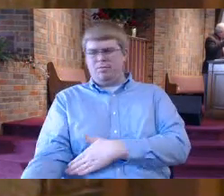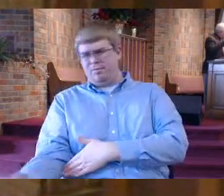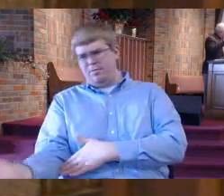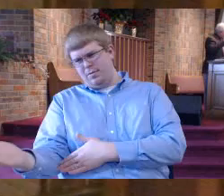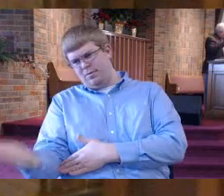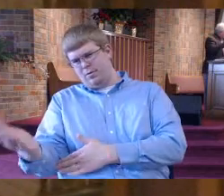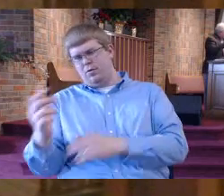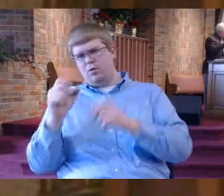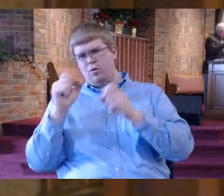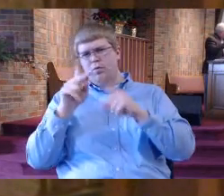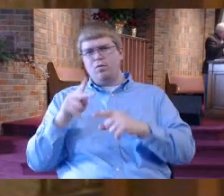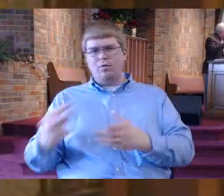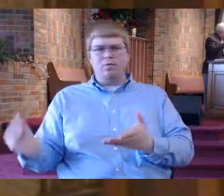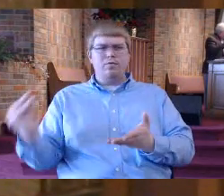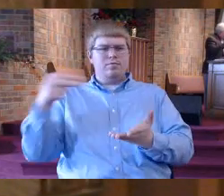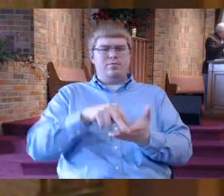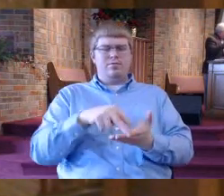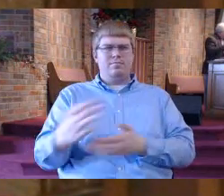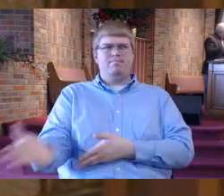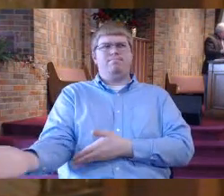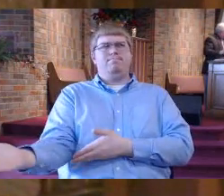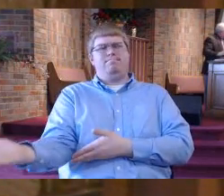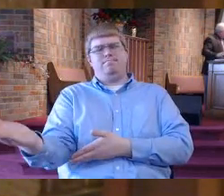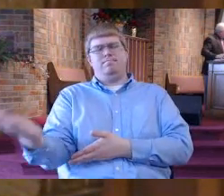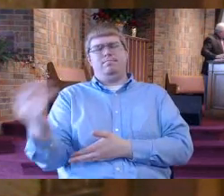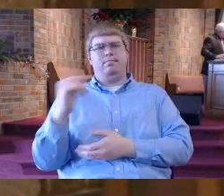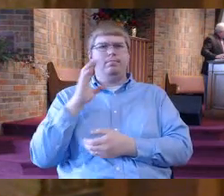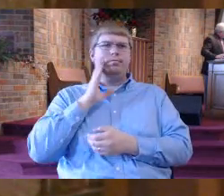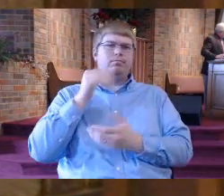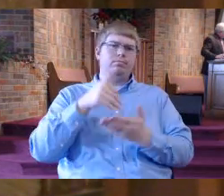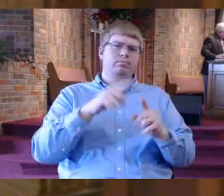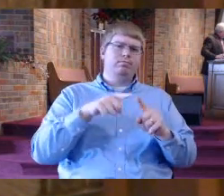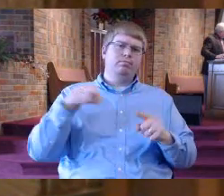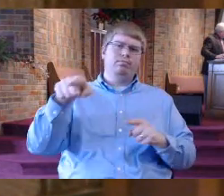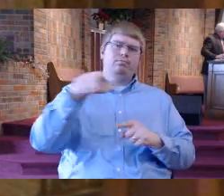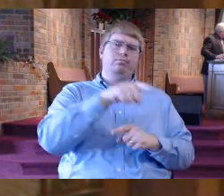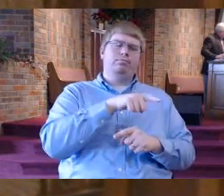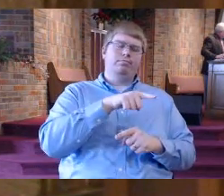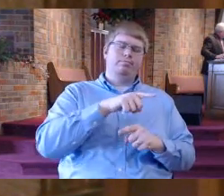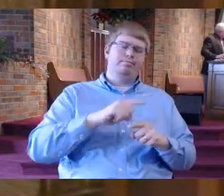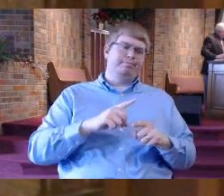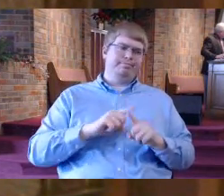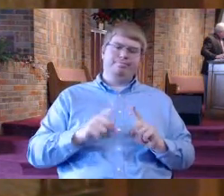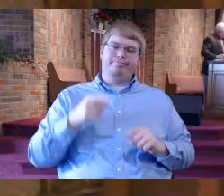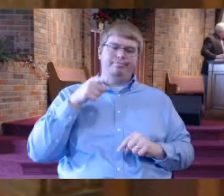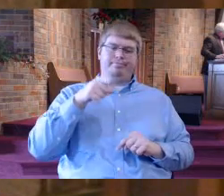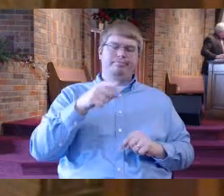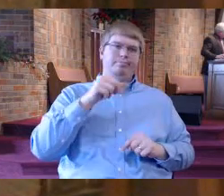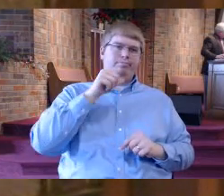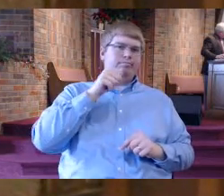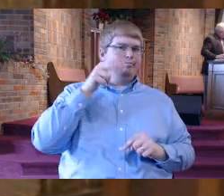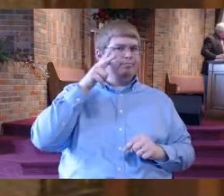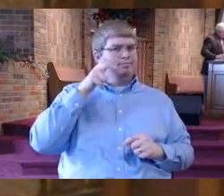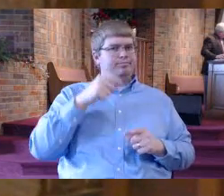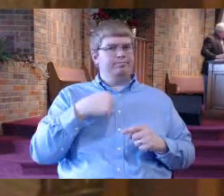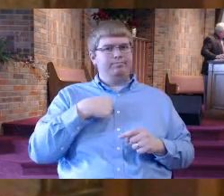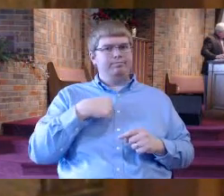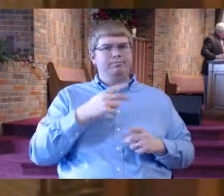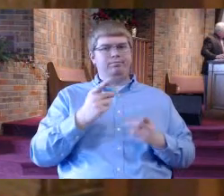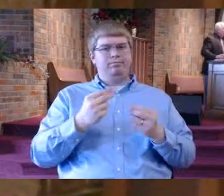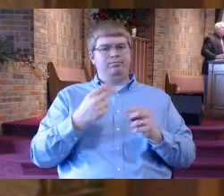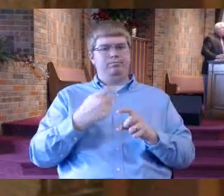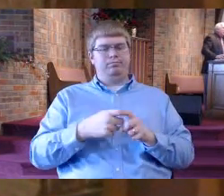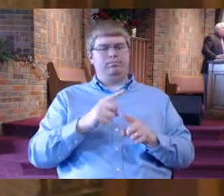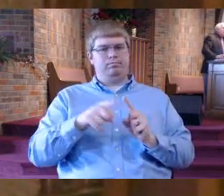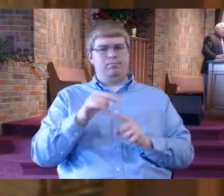and sending them. Yet they did not obey me or incline their ear, but stiffened their neck. They